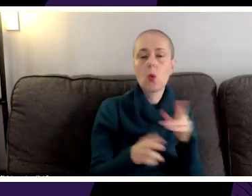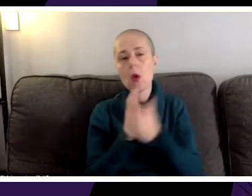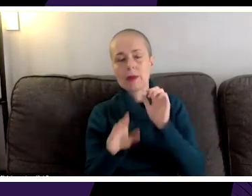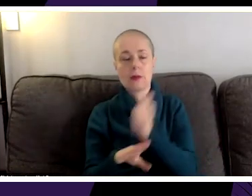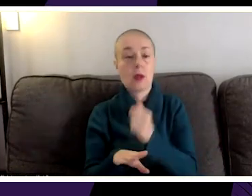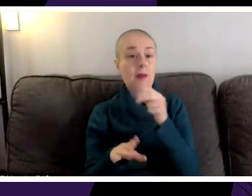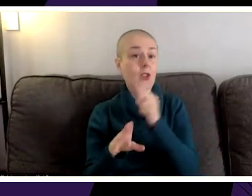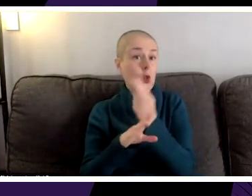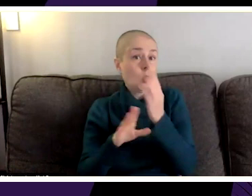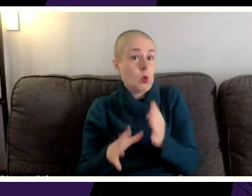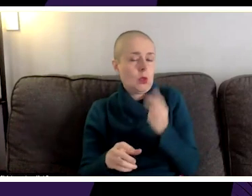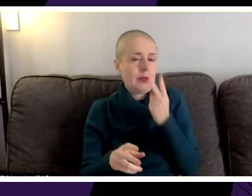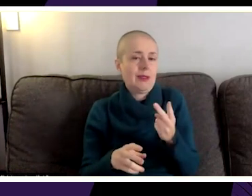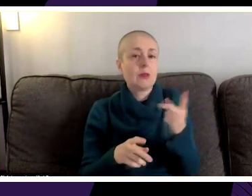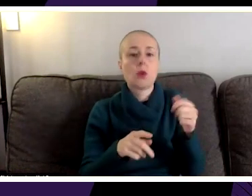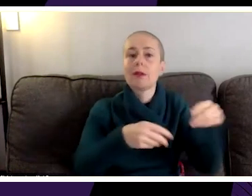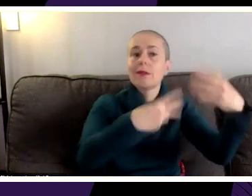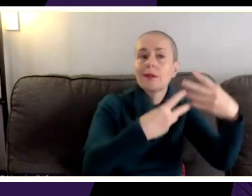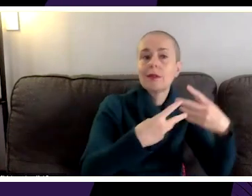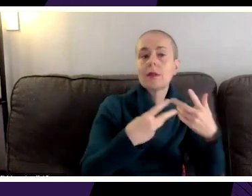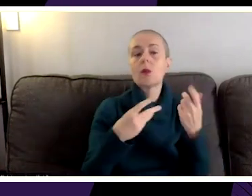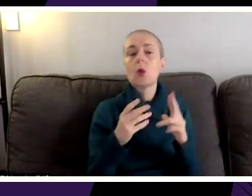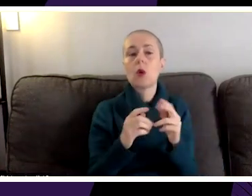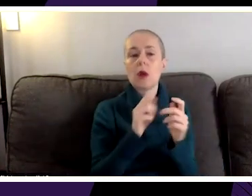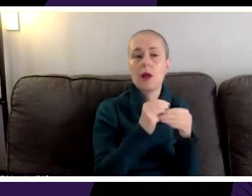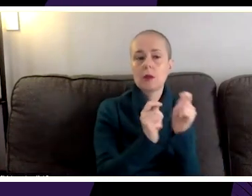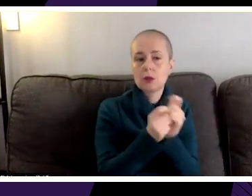and upload things or add changes to the code base.